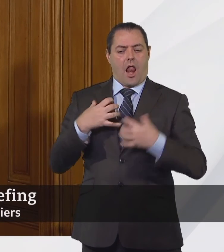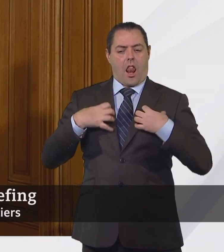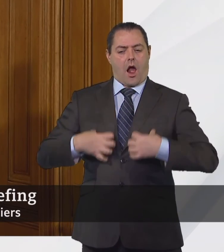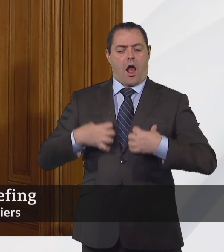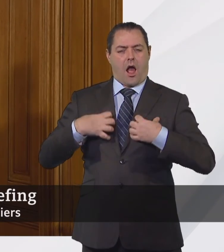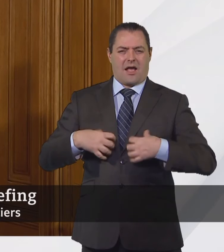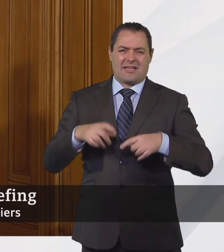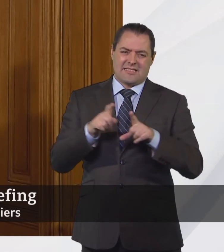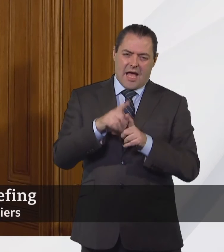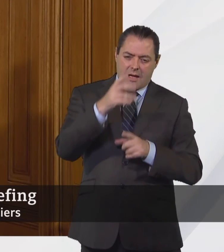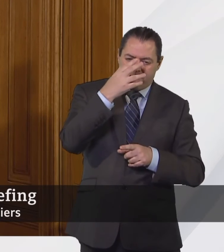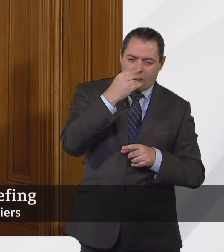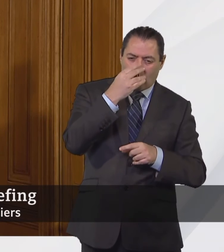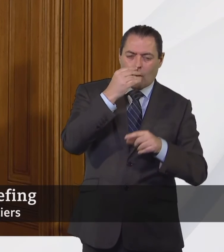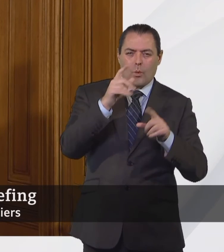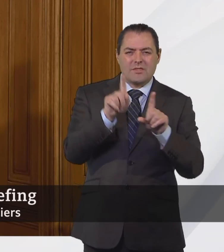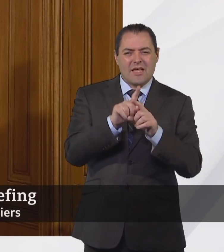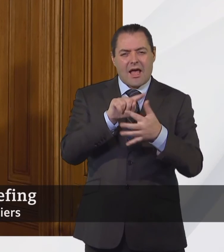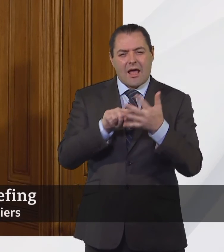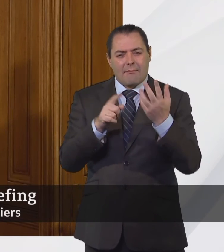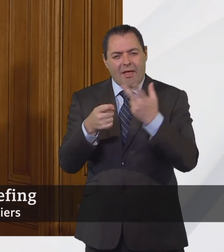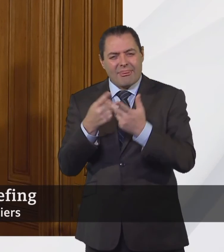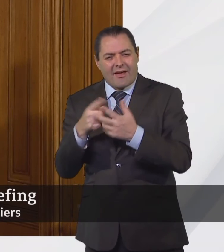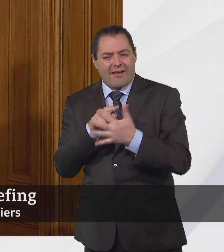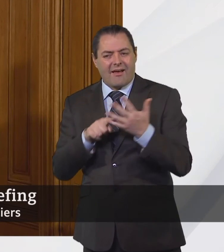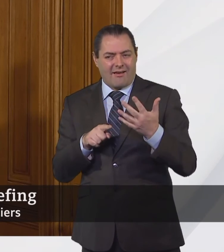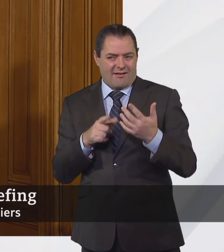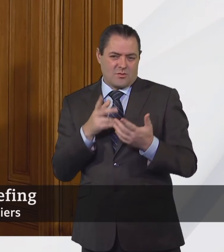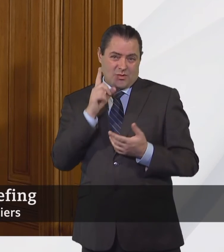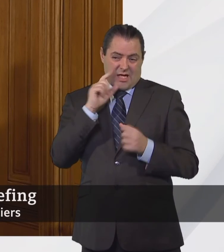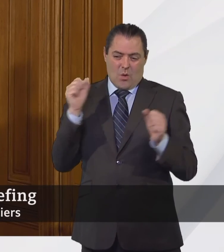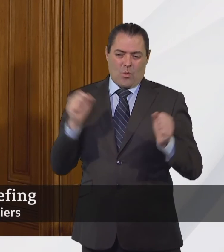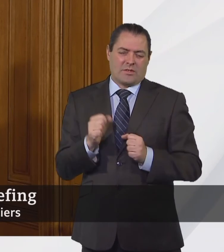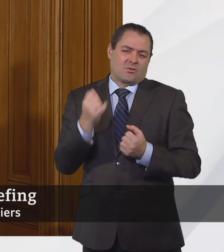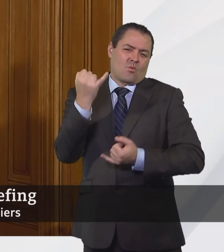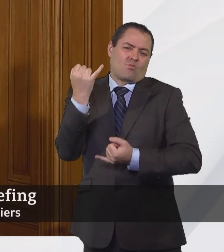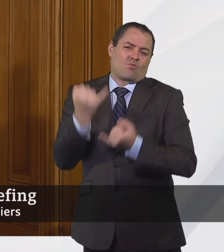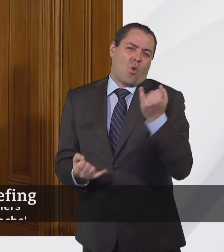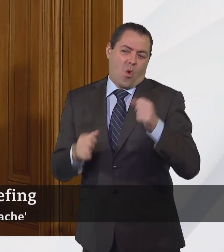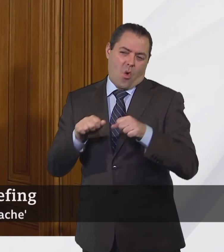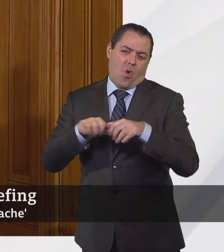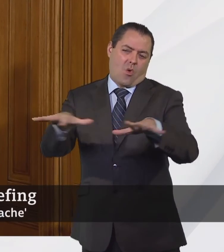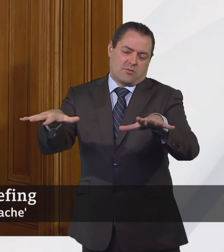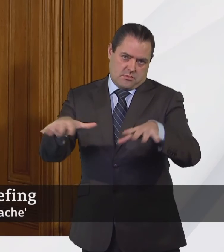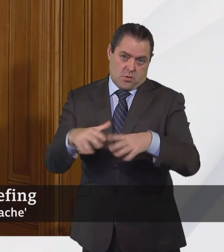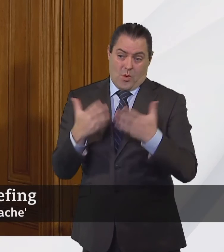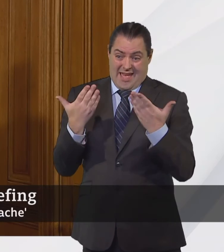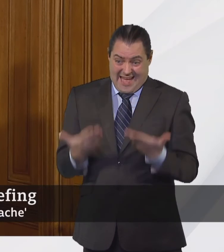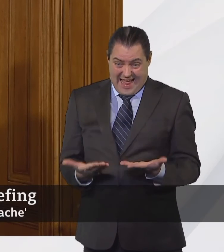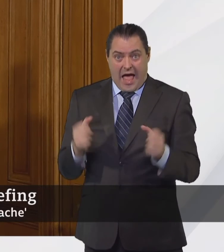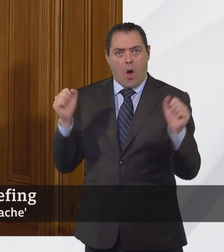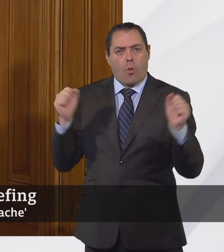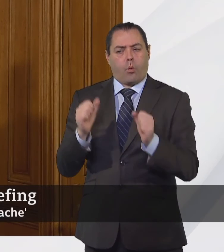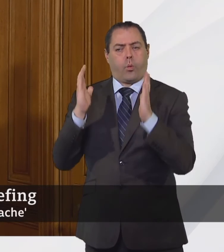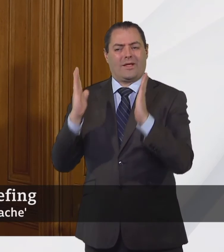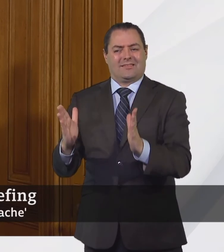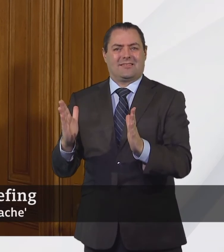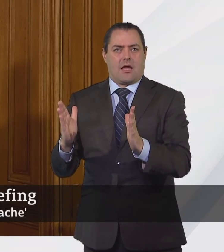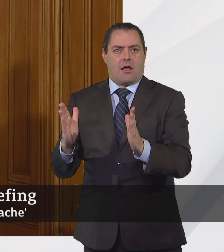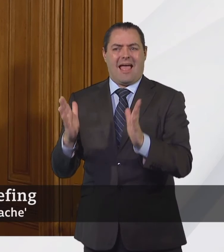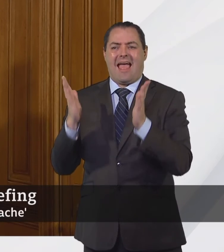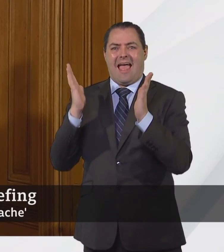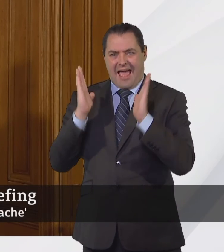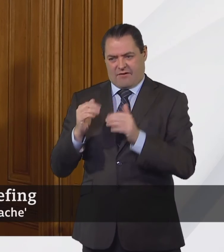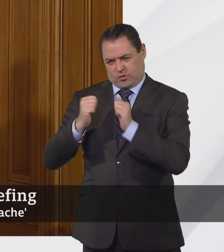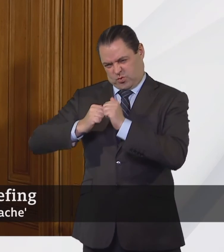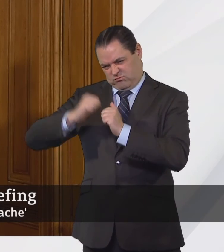so, and we hope that that won't be even worse than where we are at the moment. So there's a bunch of things you have to do in this season which are greater than you'd